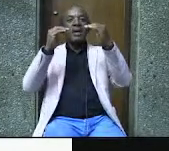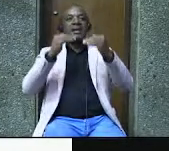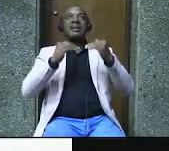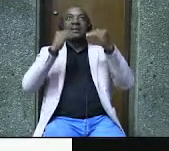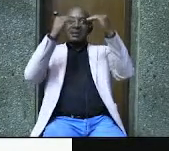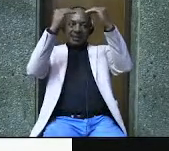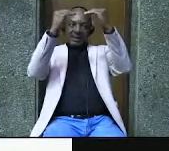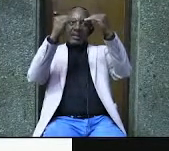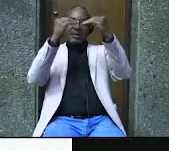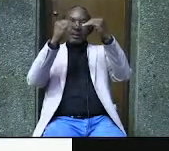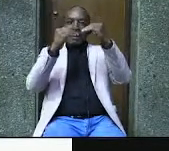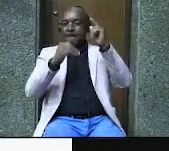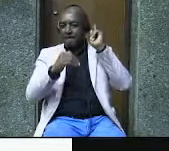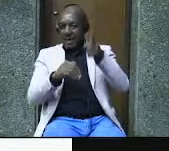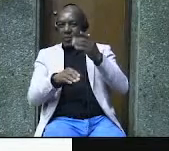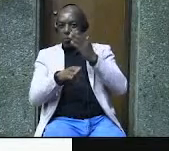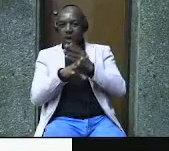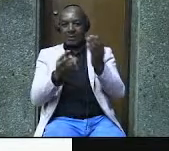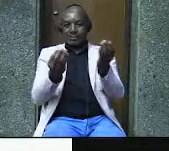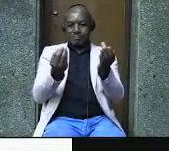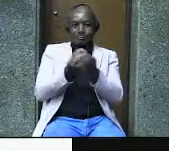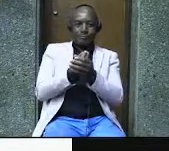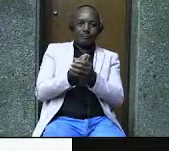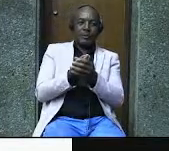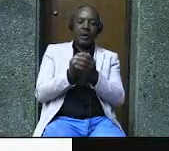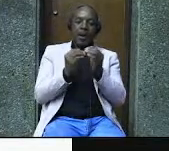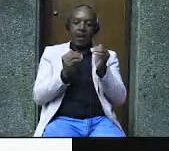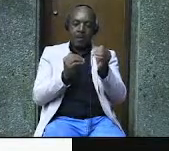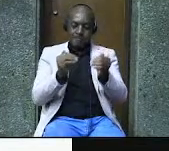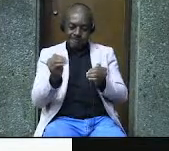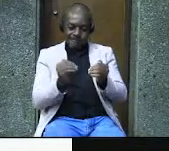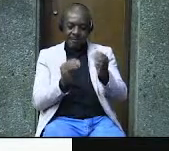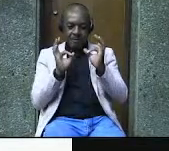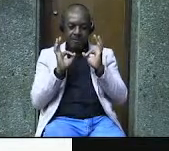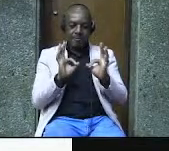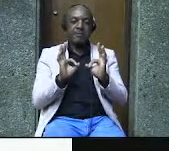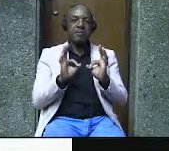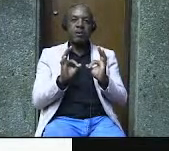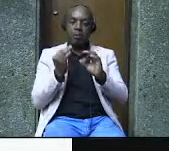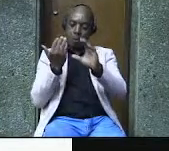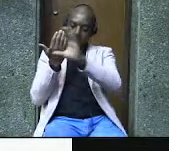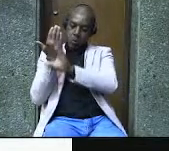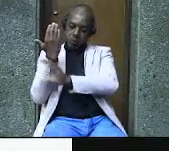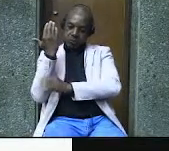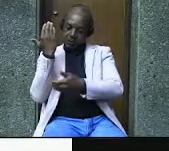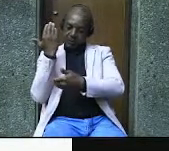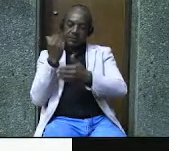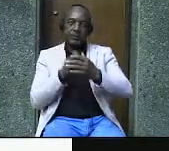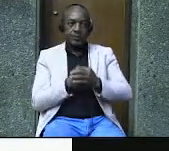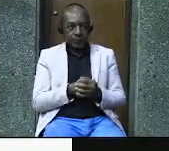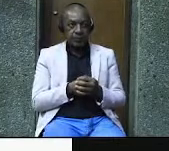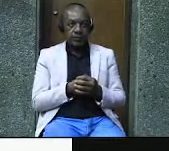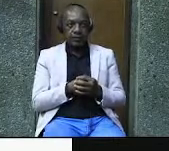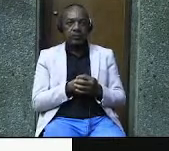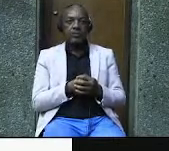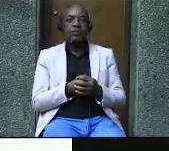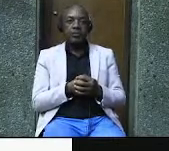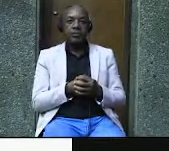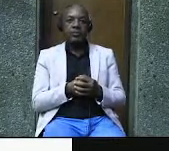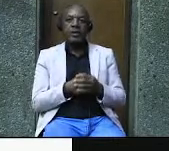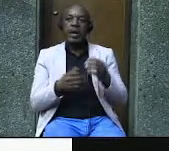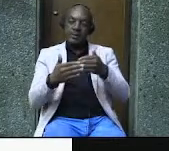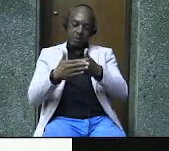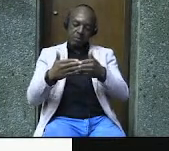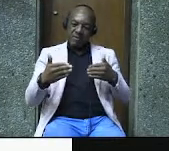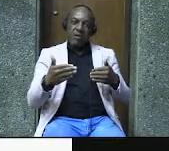that is reflected in the Constitution. There has been arguments